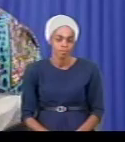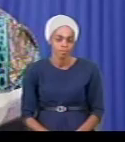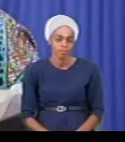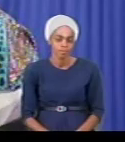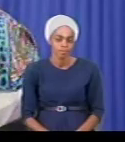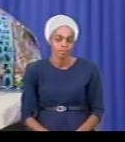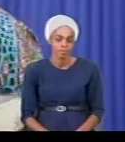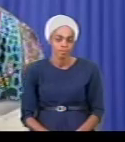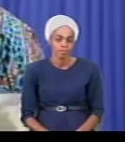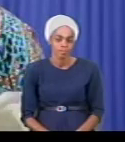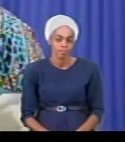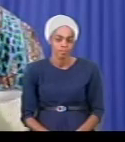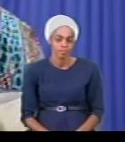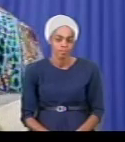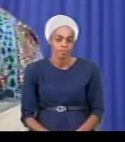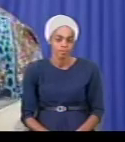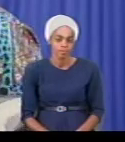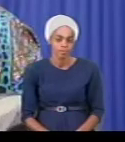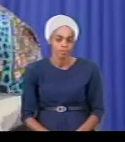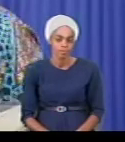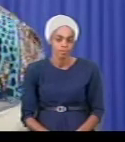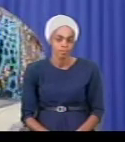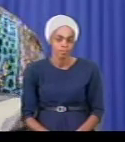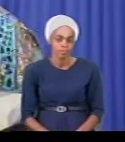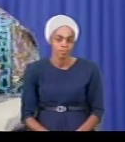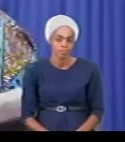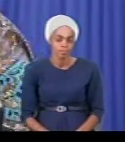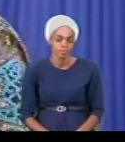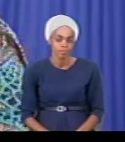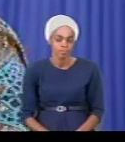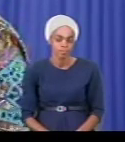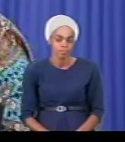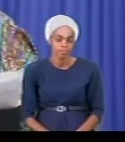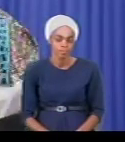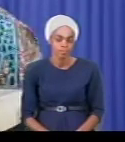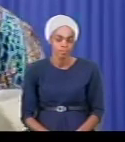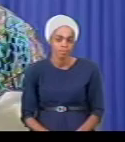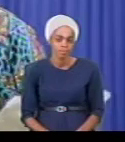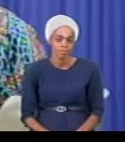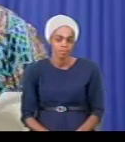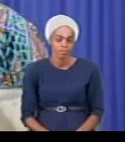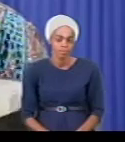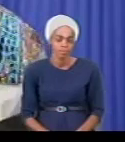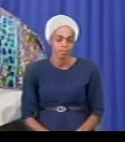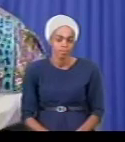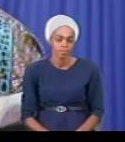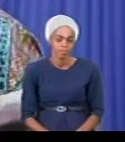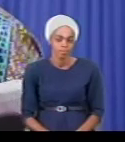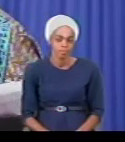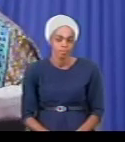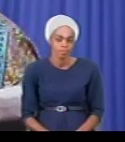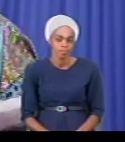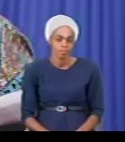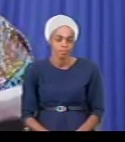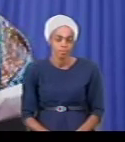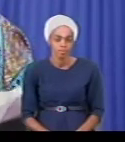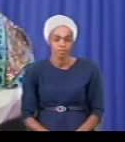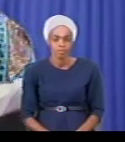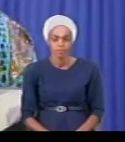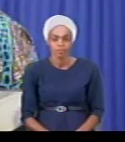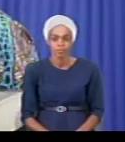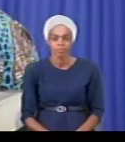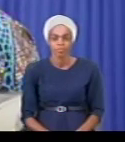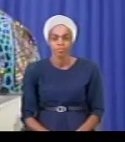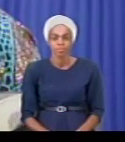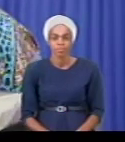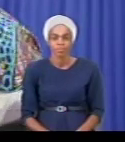wa ni kin se ti awon ayewo kan igba ti mo siro gbogbo owo ni bi ti mo ti fe lo so won mo ri pe owo ti mo mu lo ko si